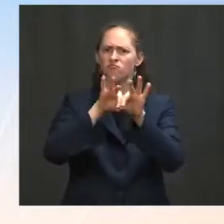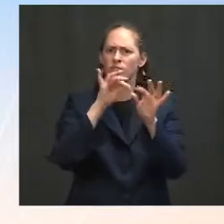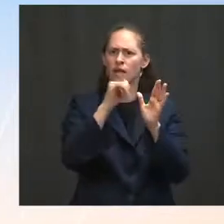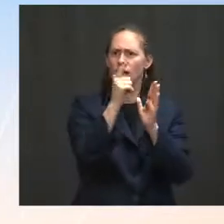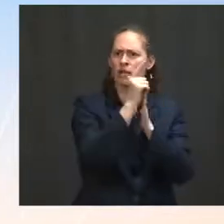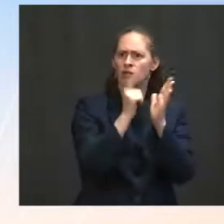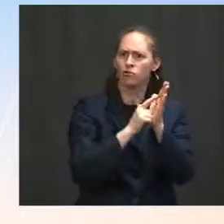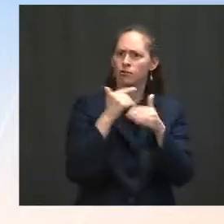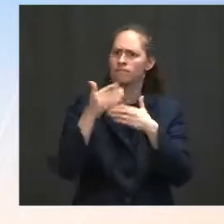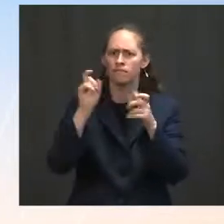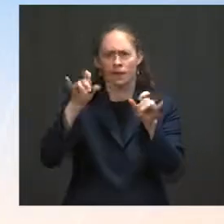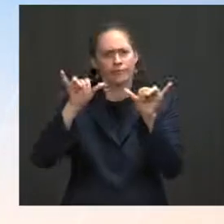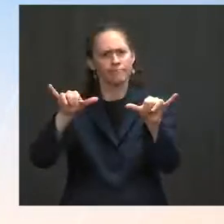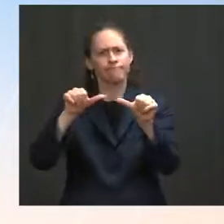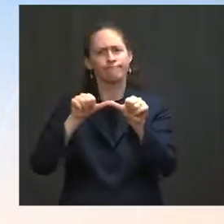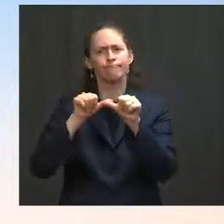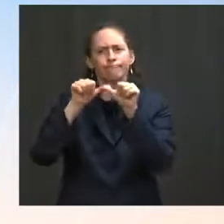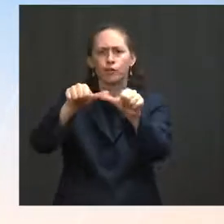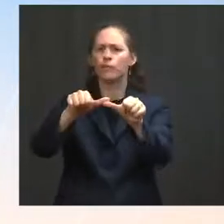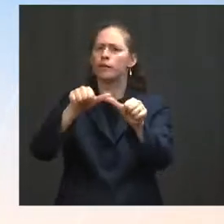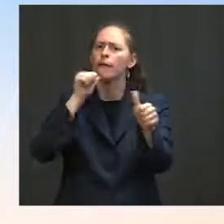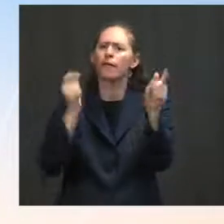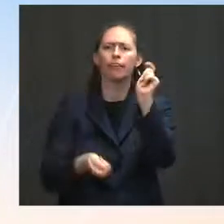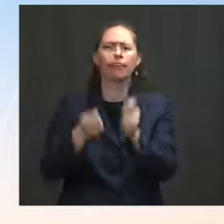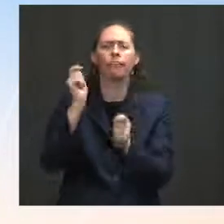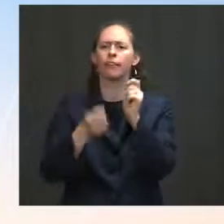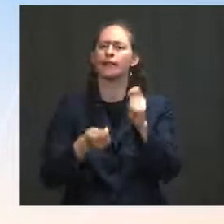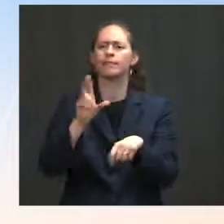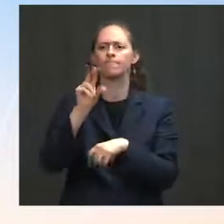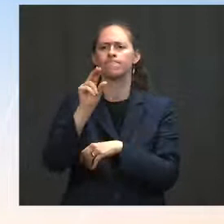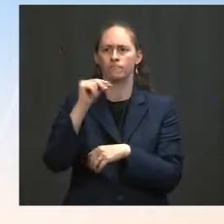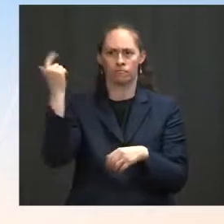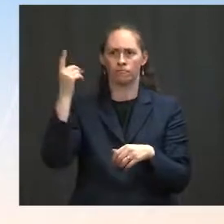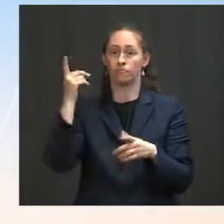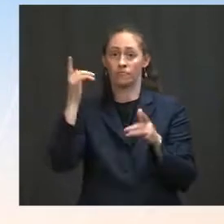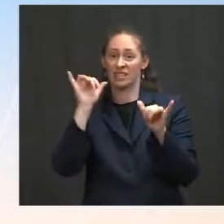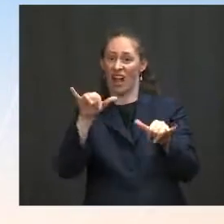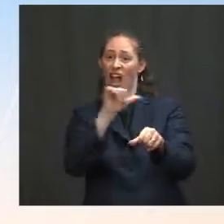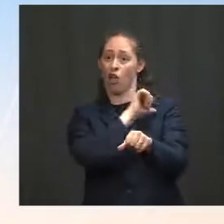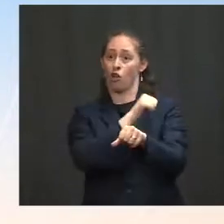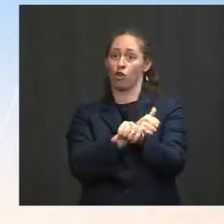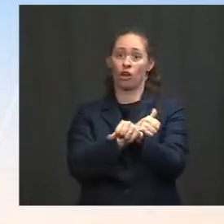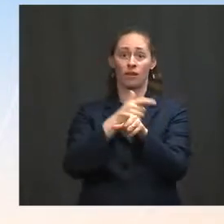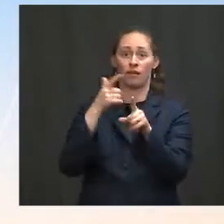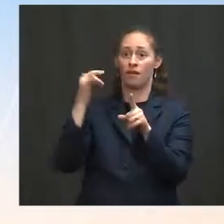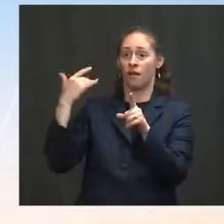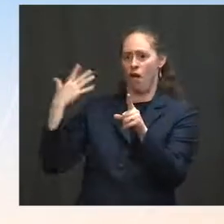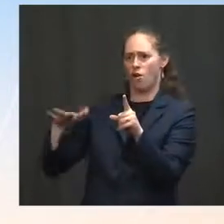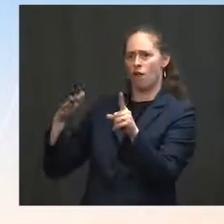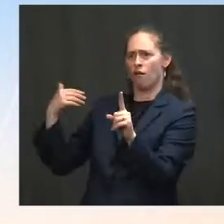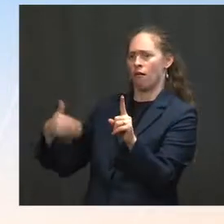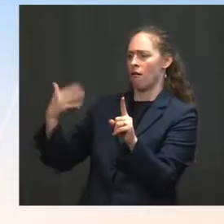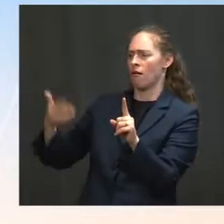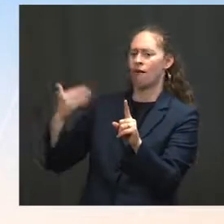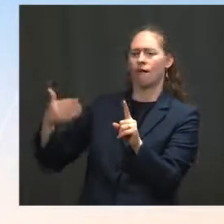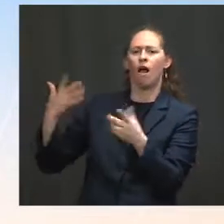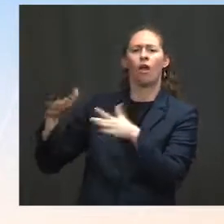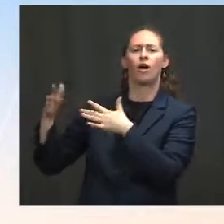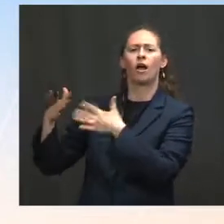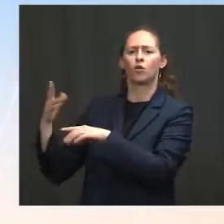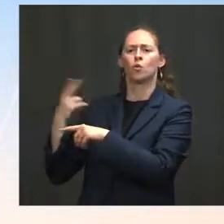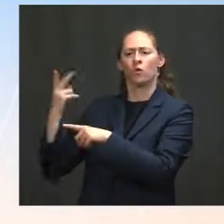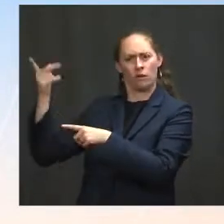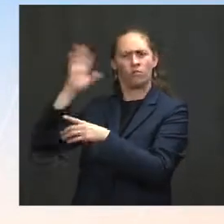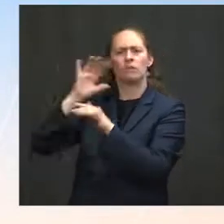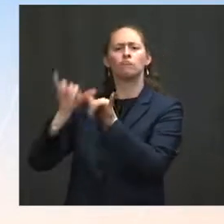continue to use authorities that every president before him has had. Executive actions, which allow him to take actions to